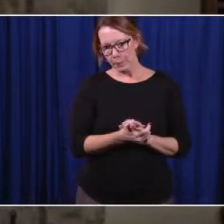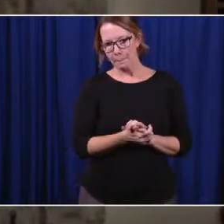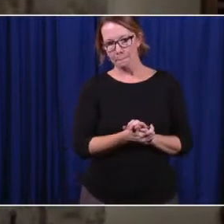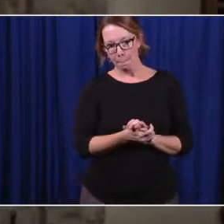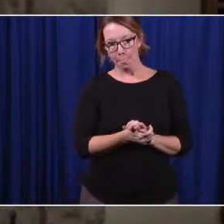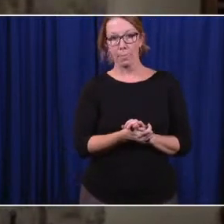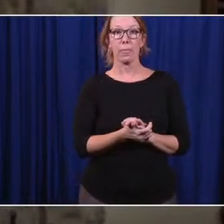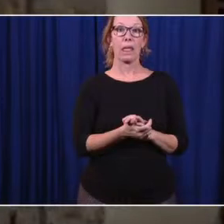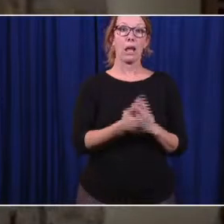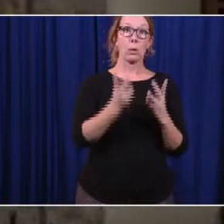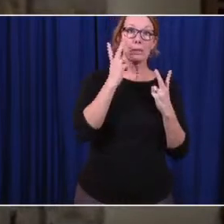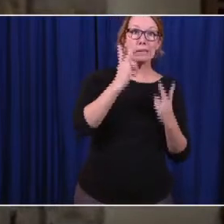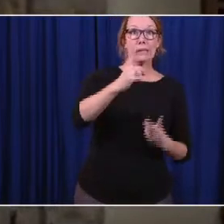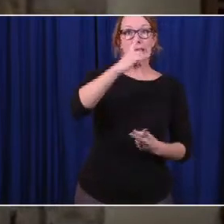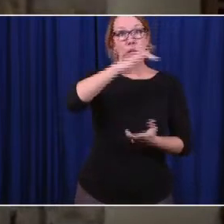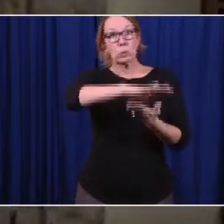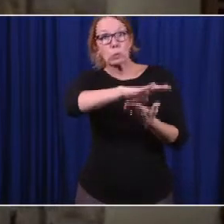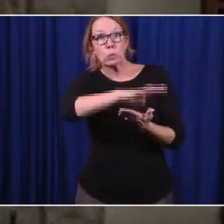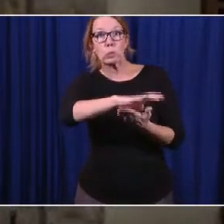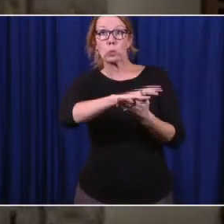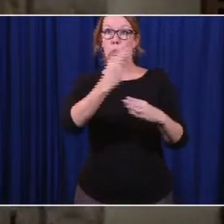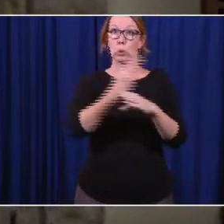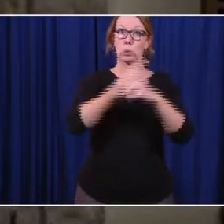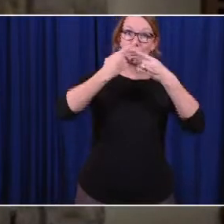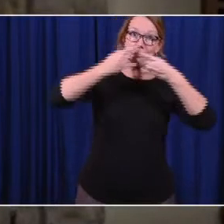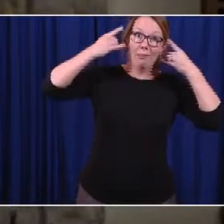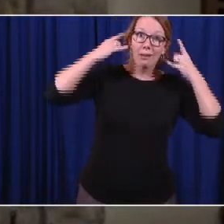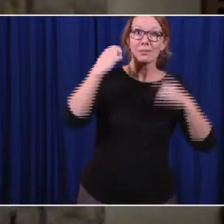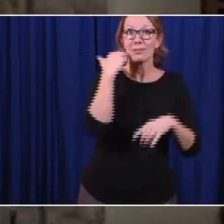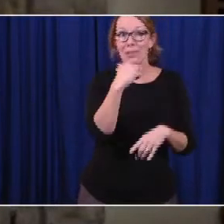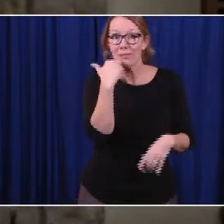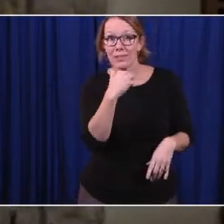in school that are wearing masks every day.